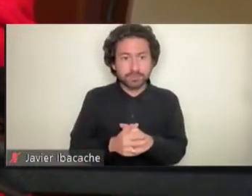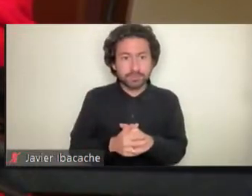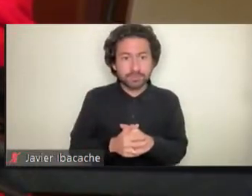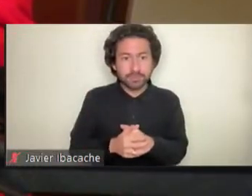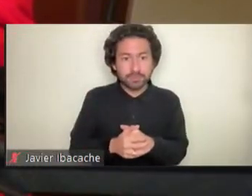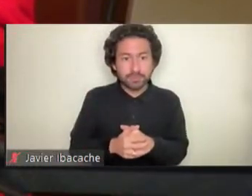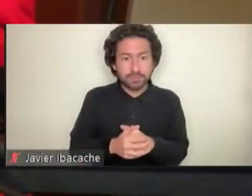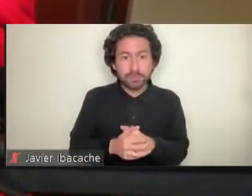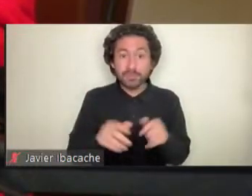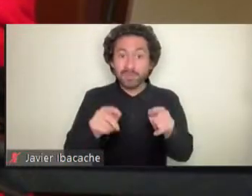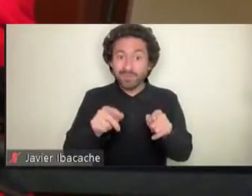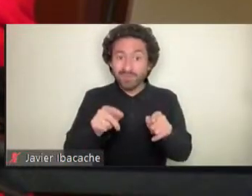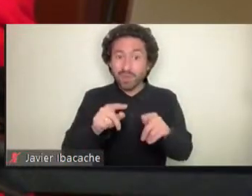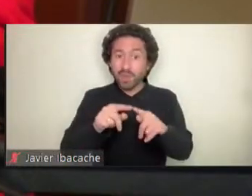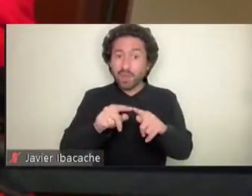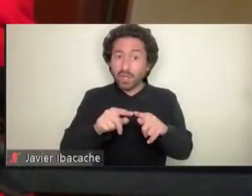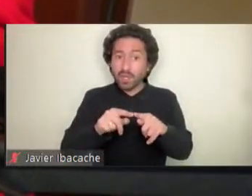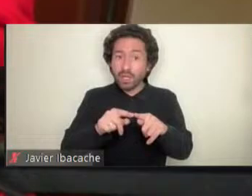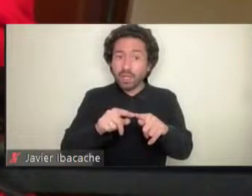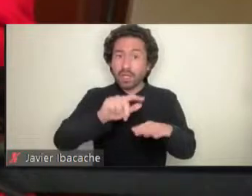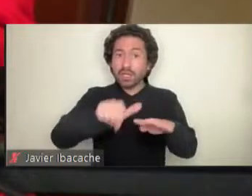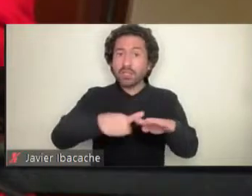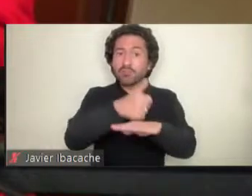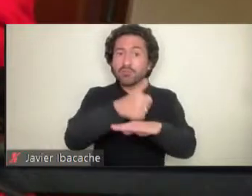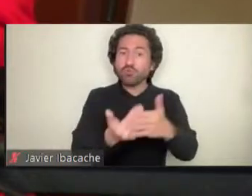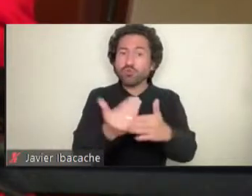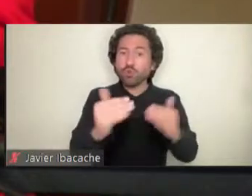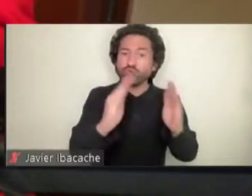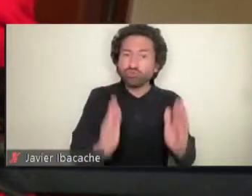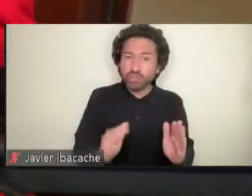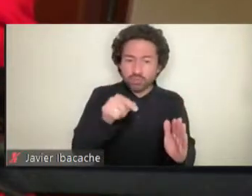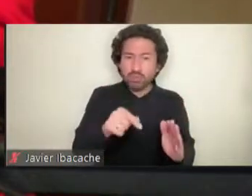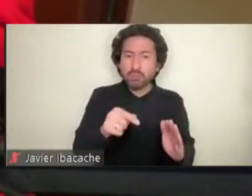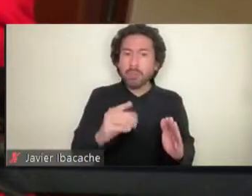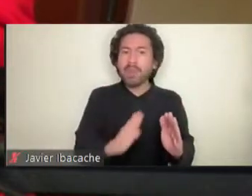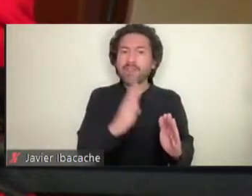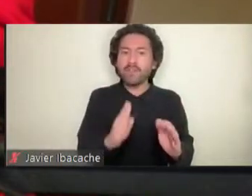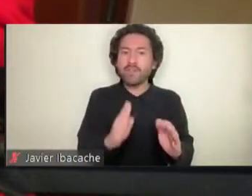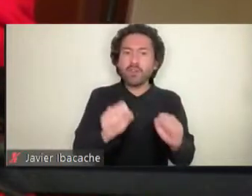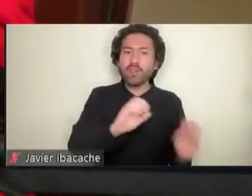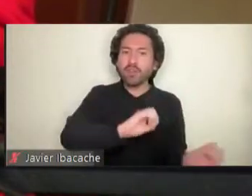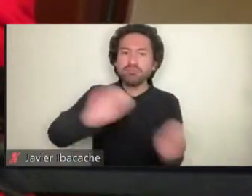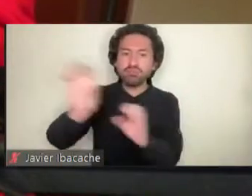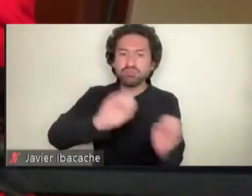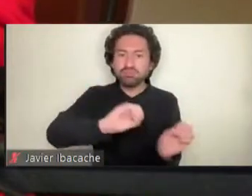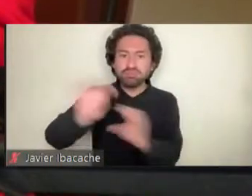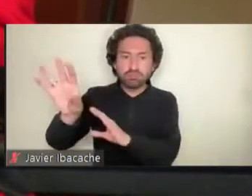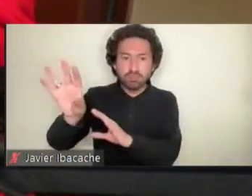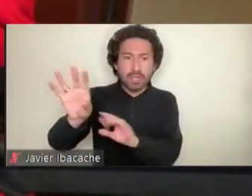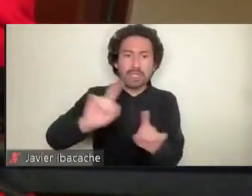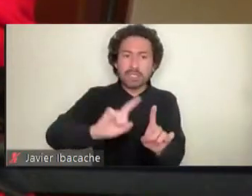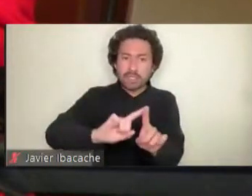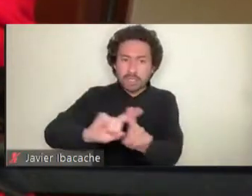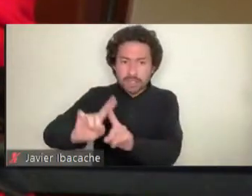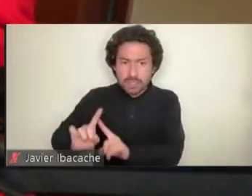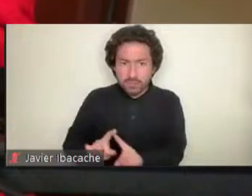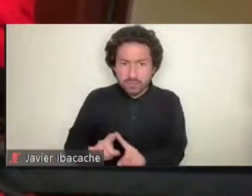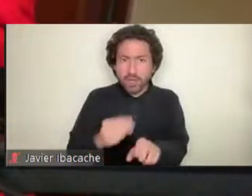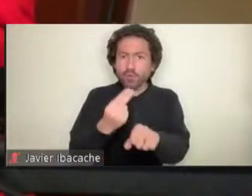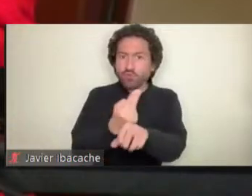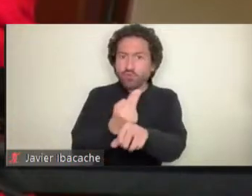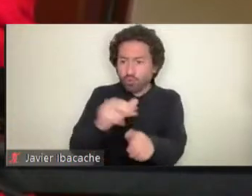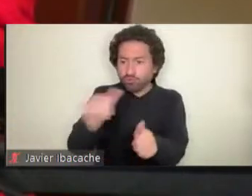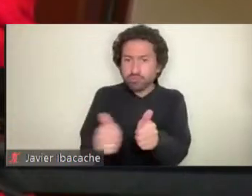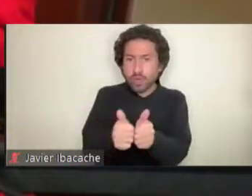establishing the Life Sciences Center, Export Barbados engaged with various stakeholders and utilized a consultant to develop